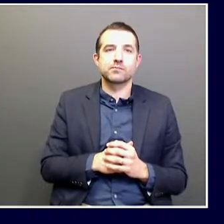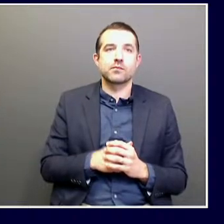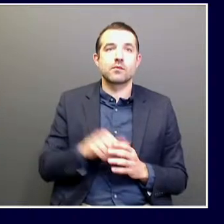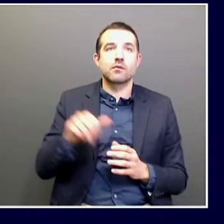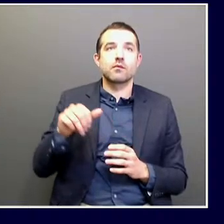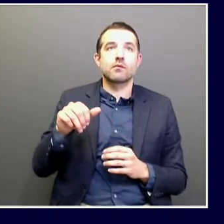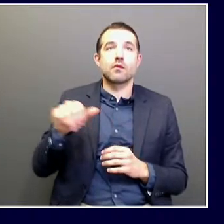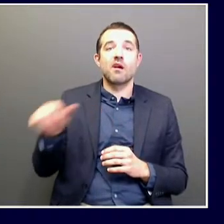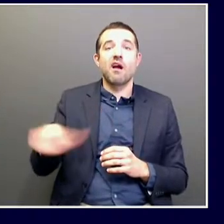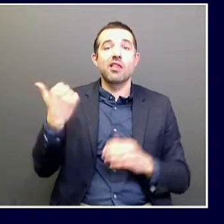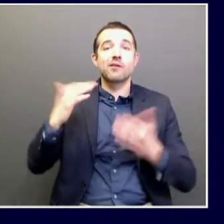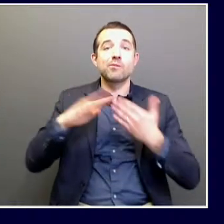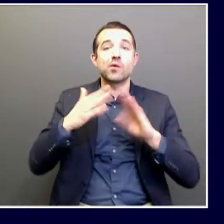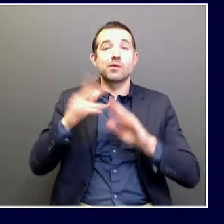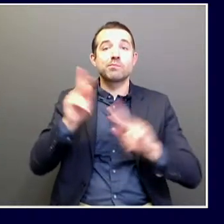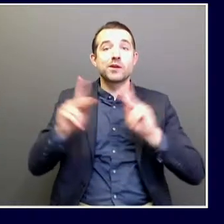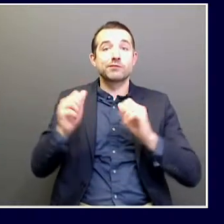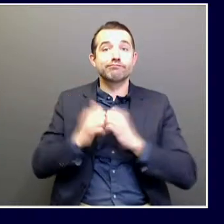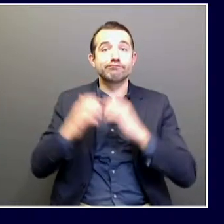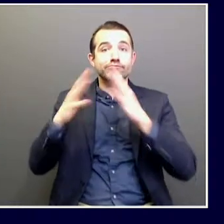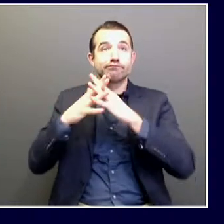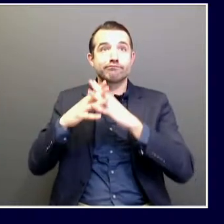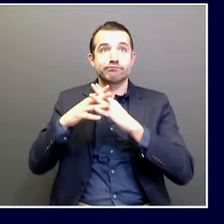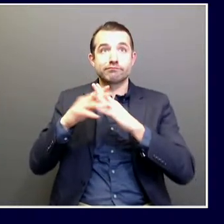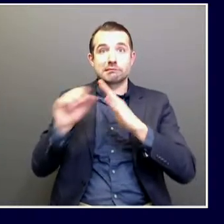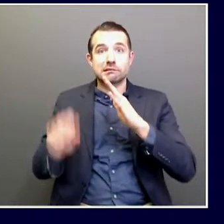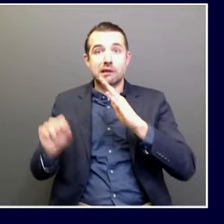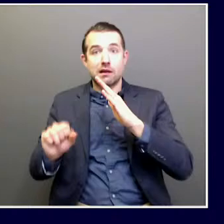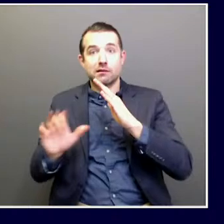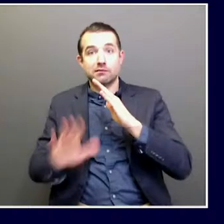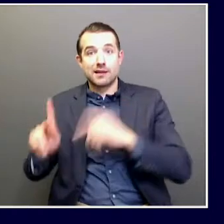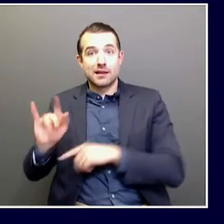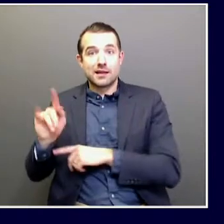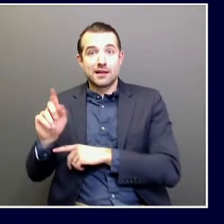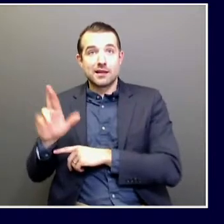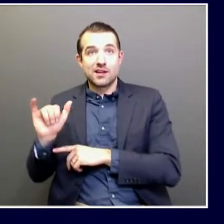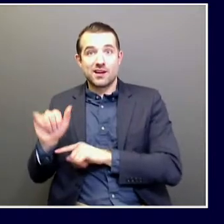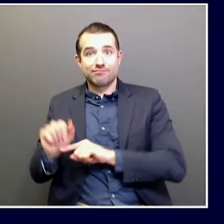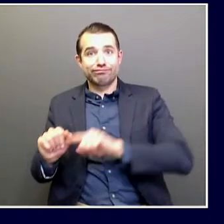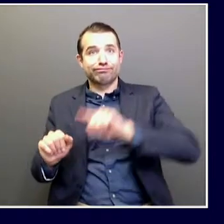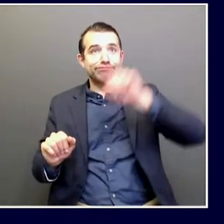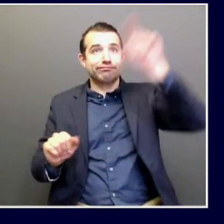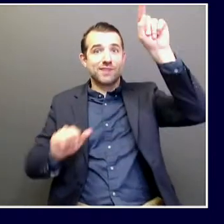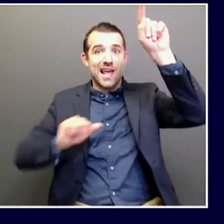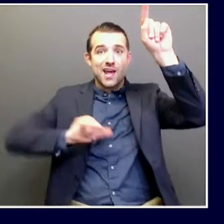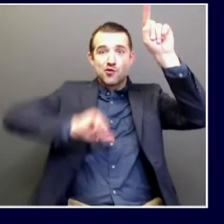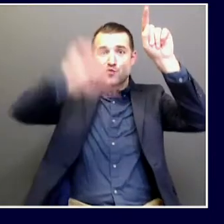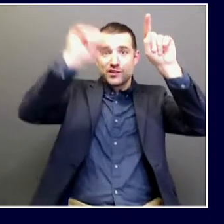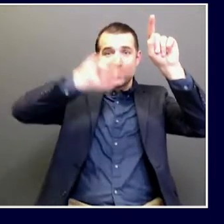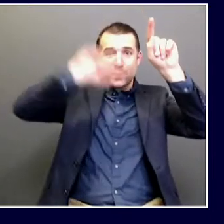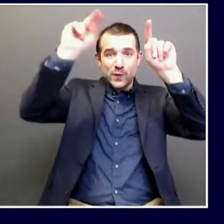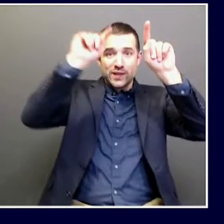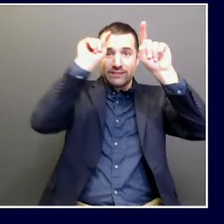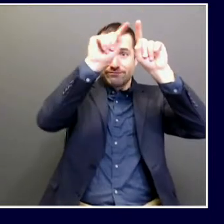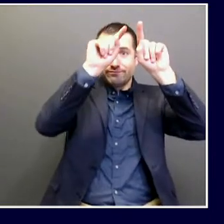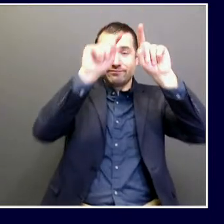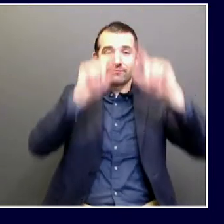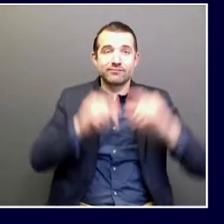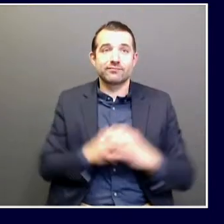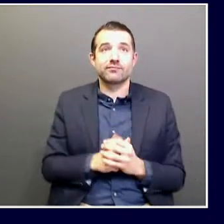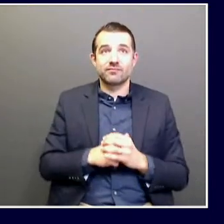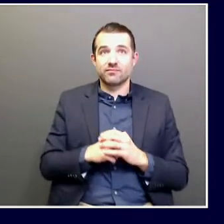state, from Kittery to the county. Clinics are available. Maine CDC, for example, and a local